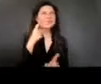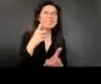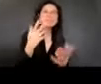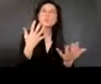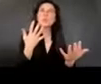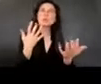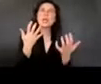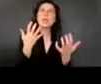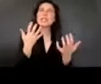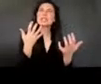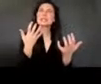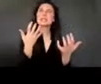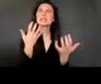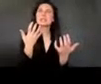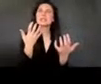extraction or